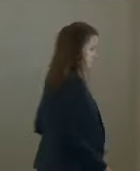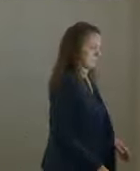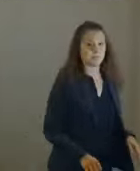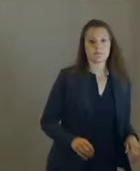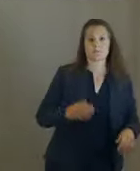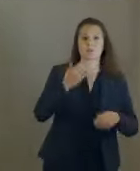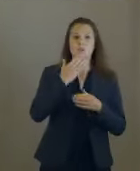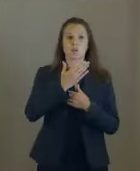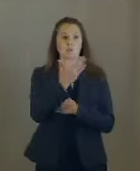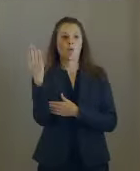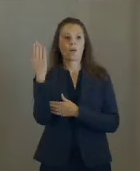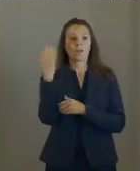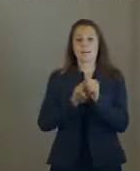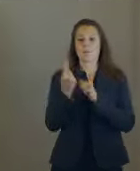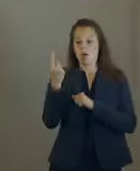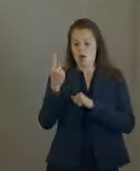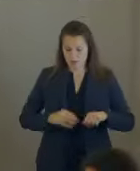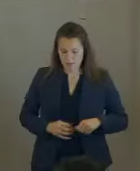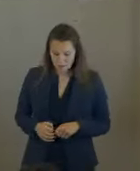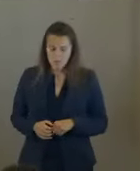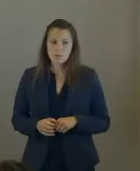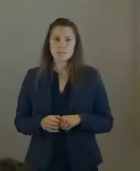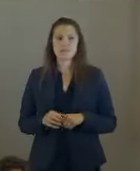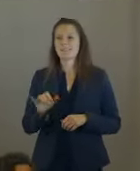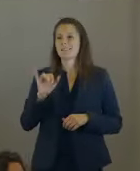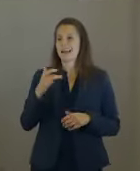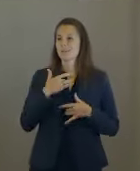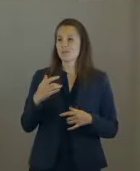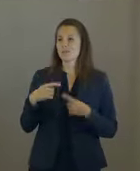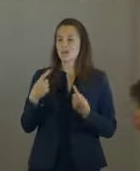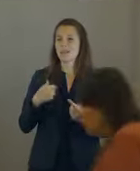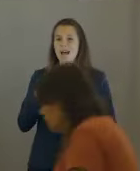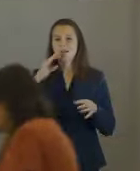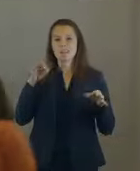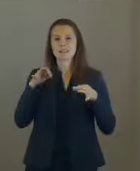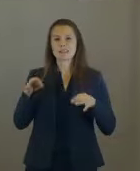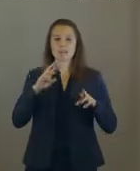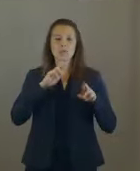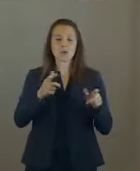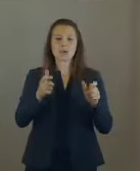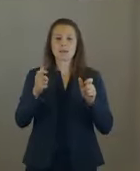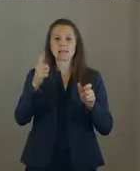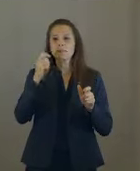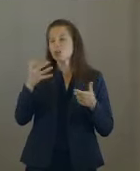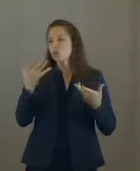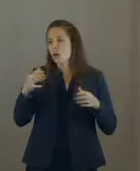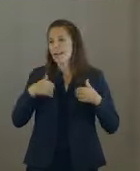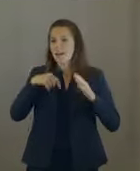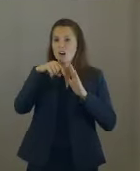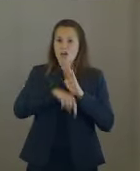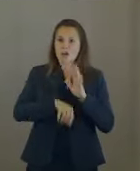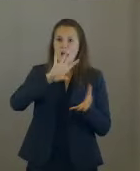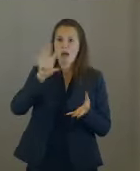Good morning, everyone. As usual, I will go through this report quickly because you have a very thorough report in front of